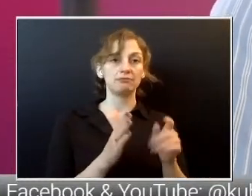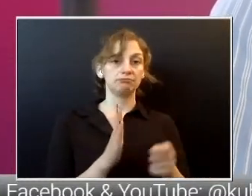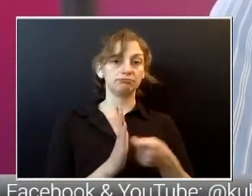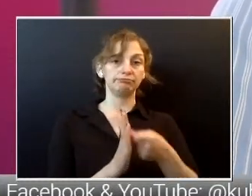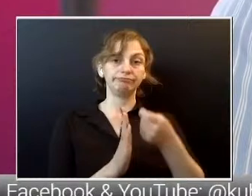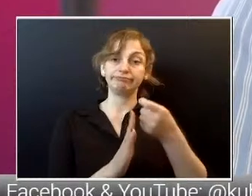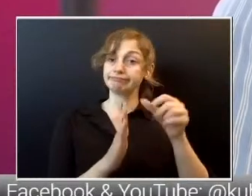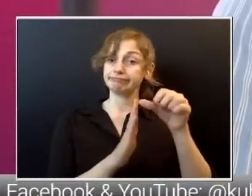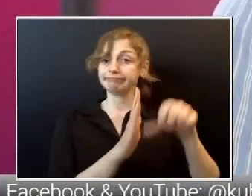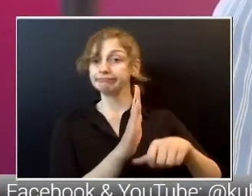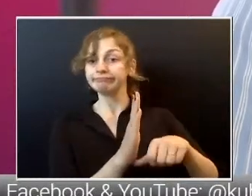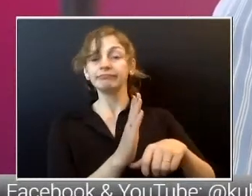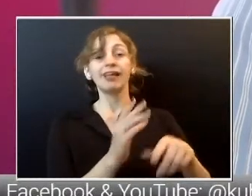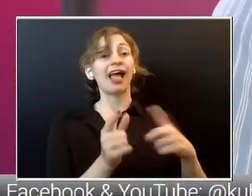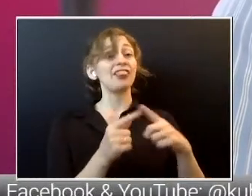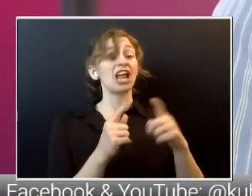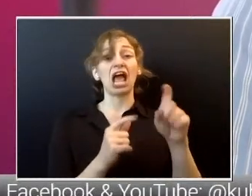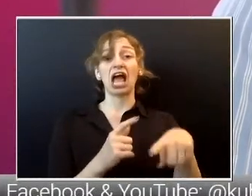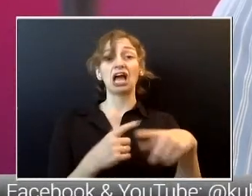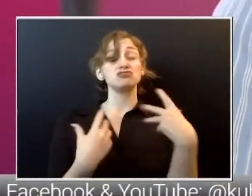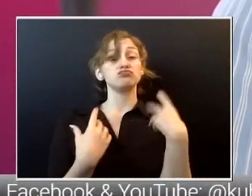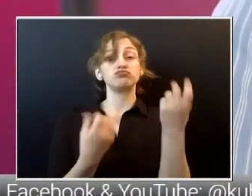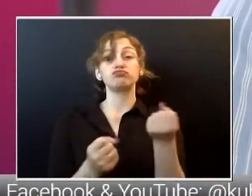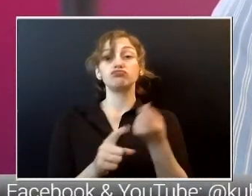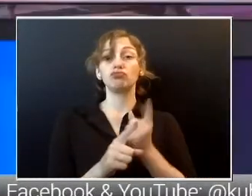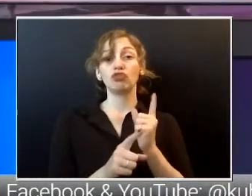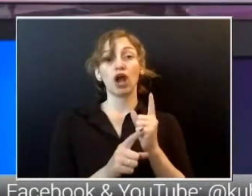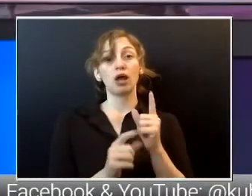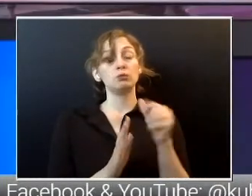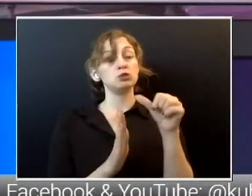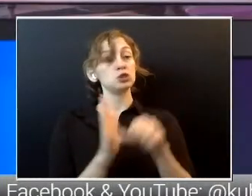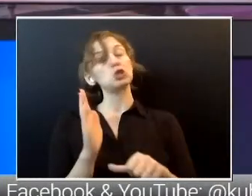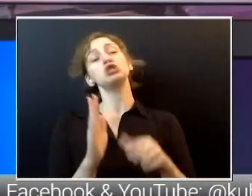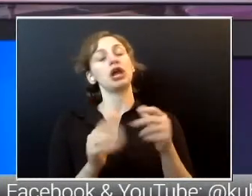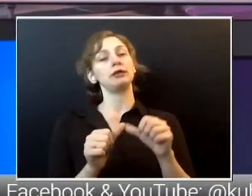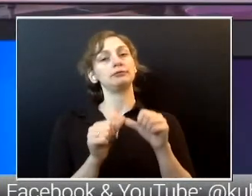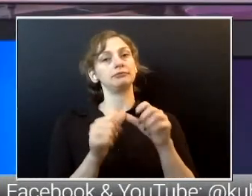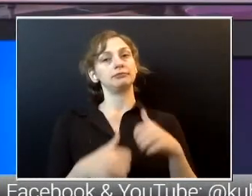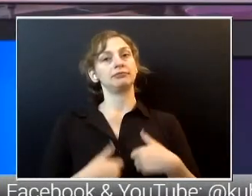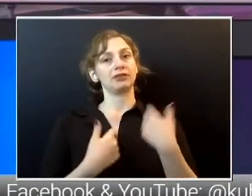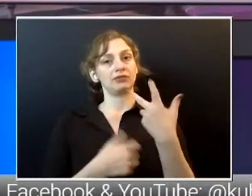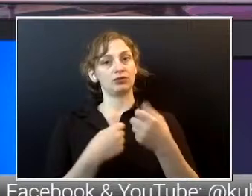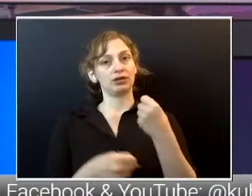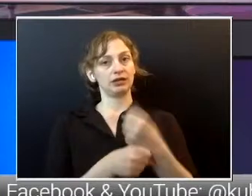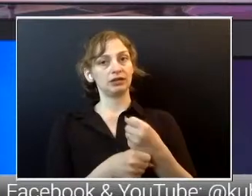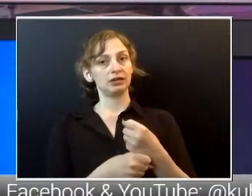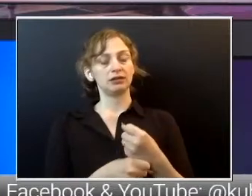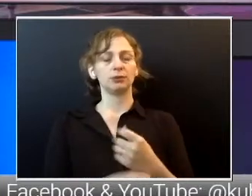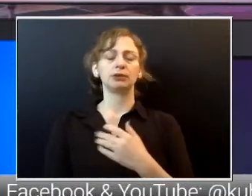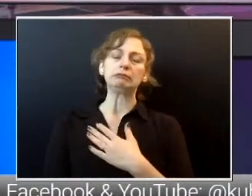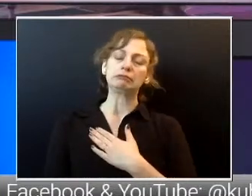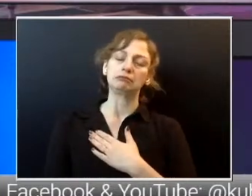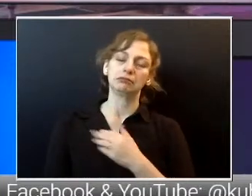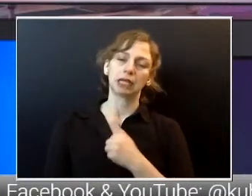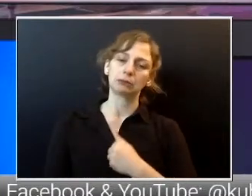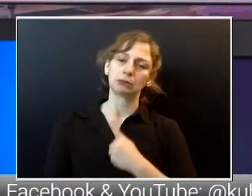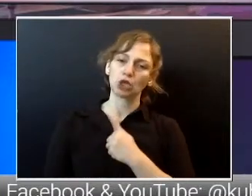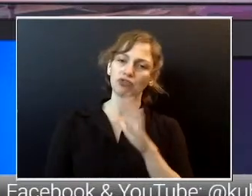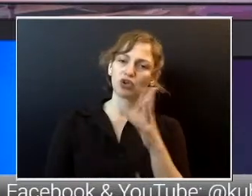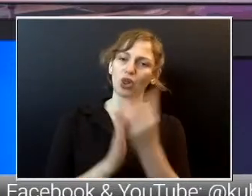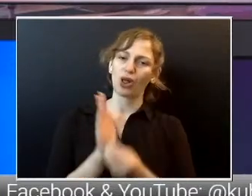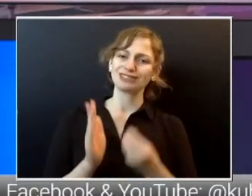surgery. Wow. And then he lived 3 more years, so we had 3 more years with him. Wow. Well, I'm sorry for your loss. I'm glad you got 3 more years with him.